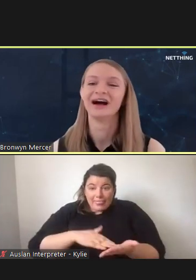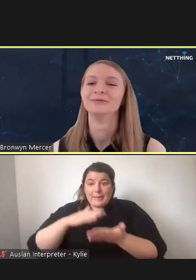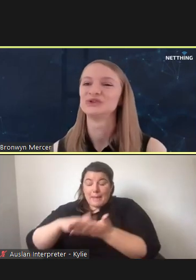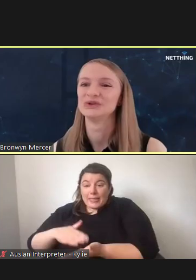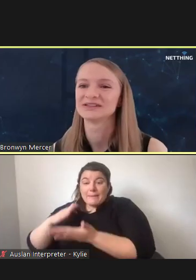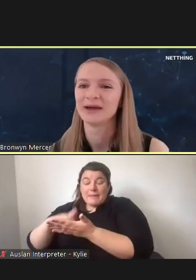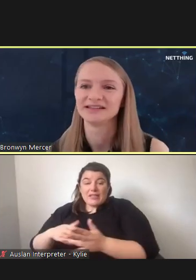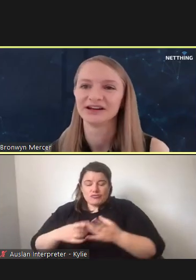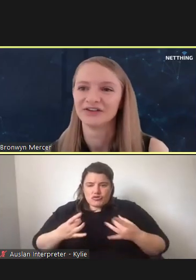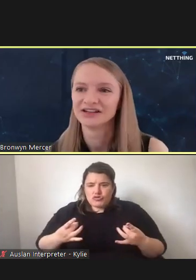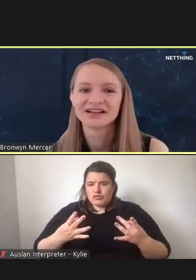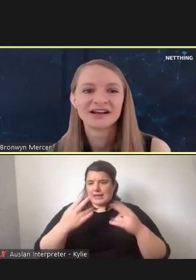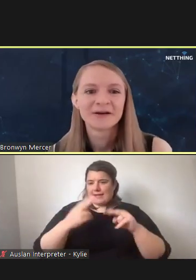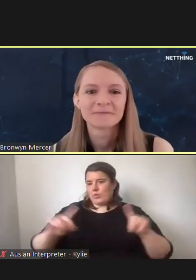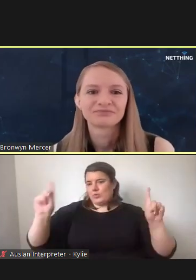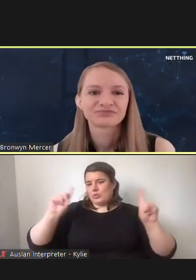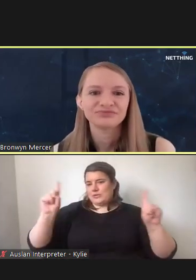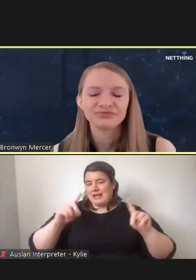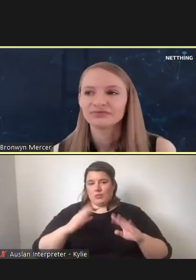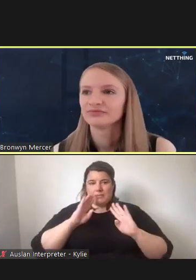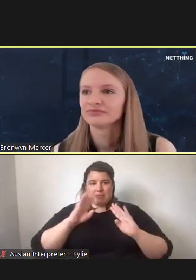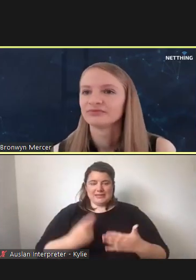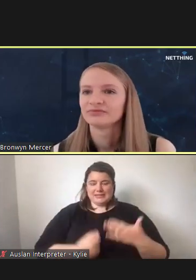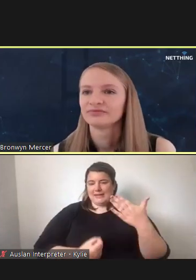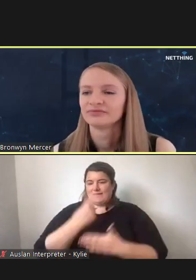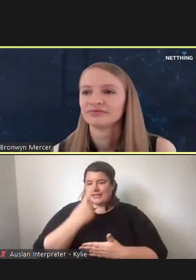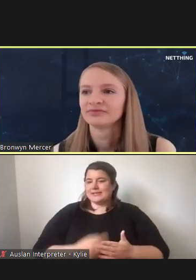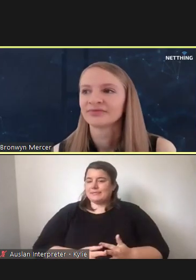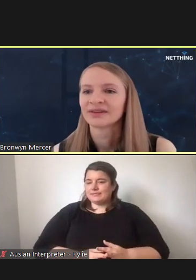today, to this amazing event.